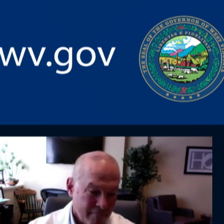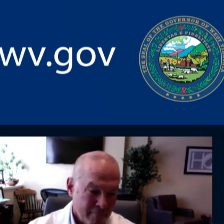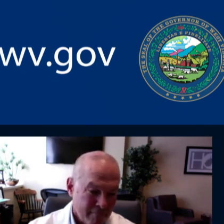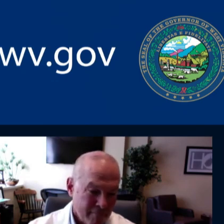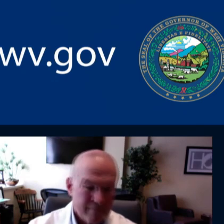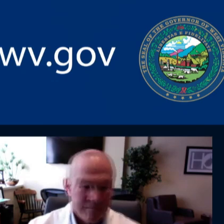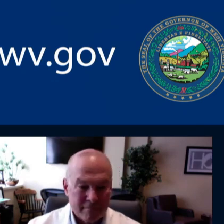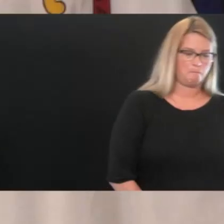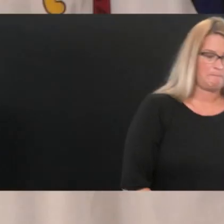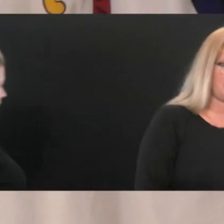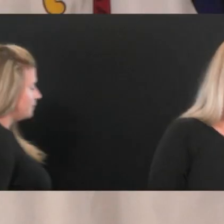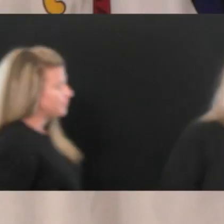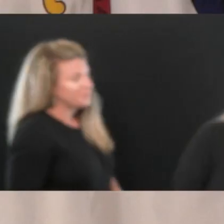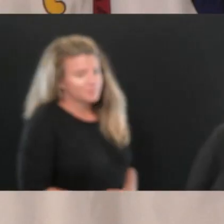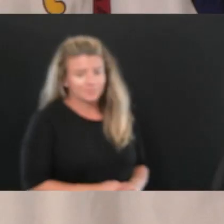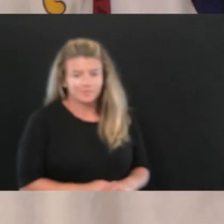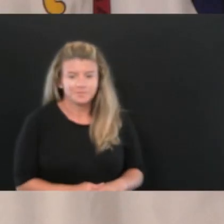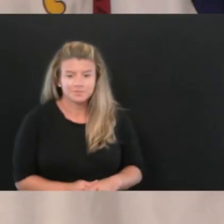Okay.